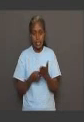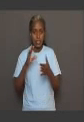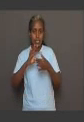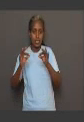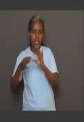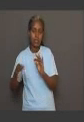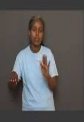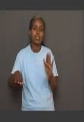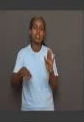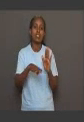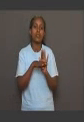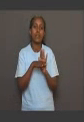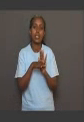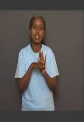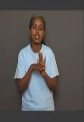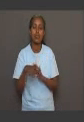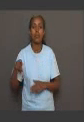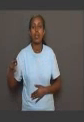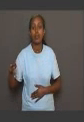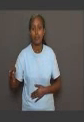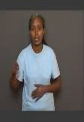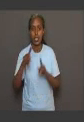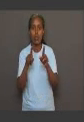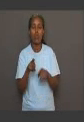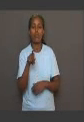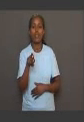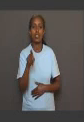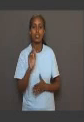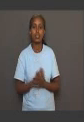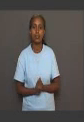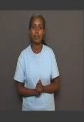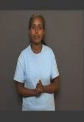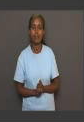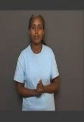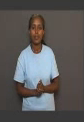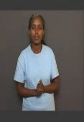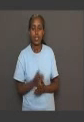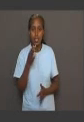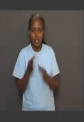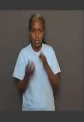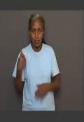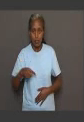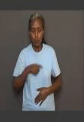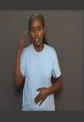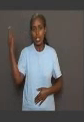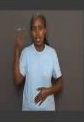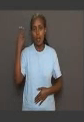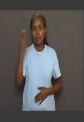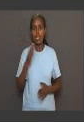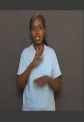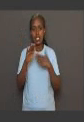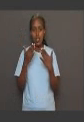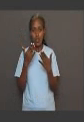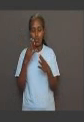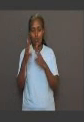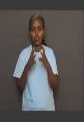is represented by p of x. If we apply the universal